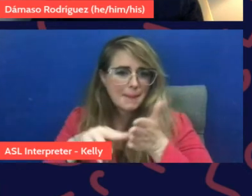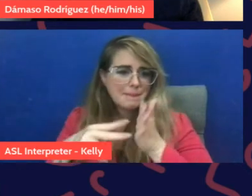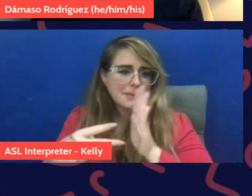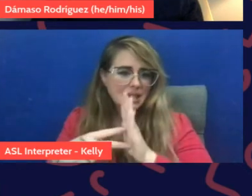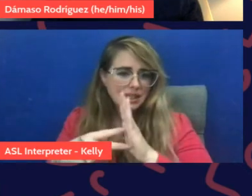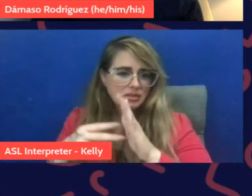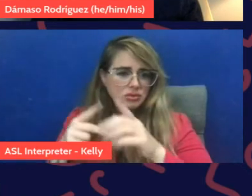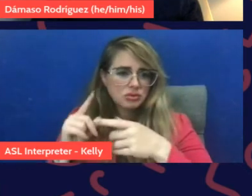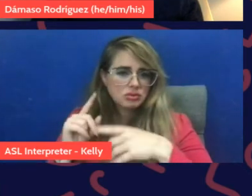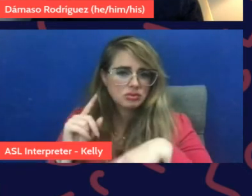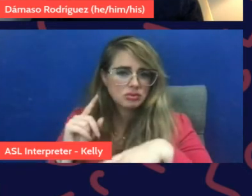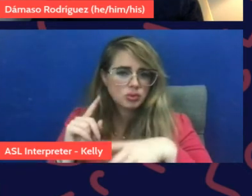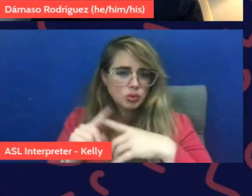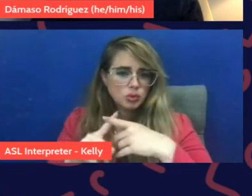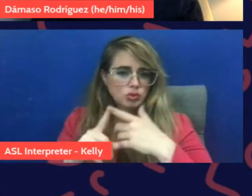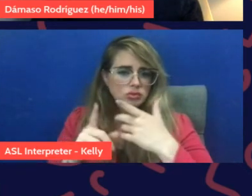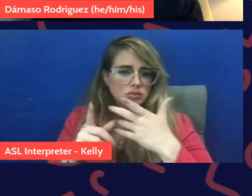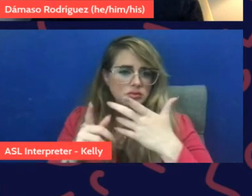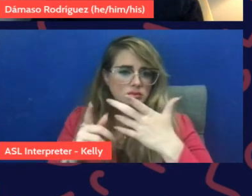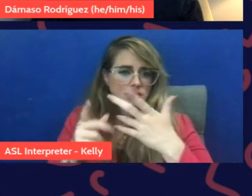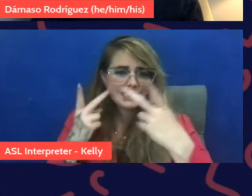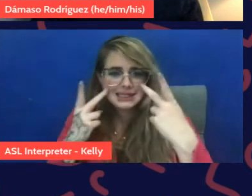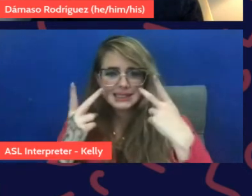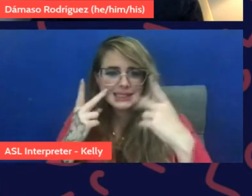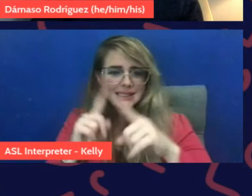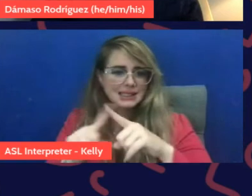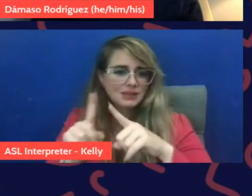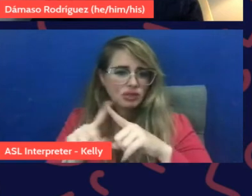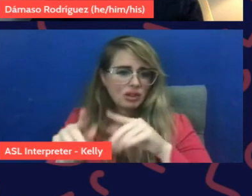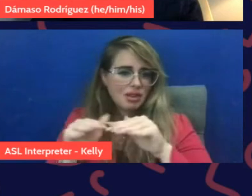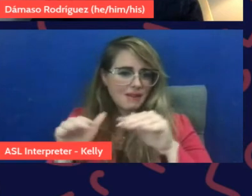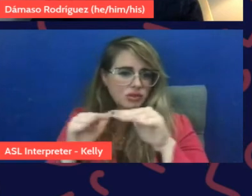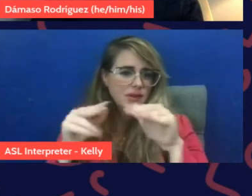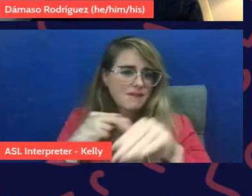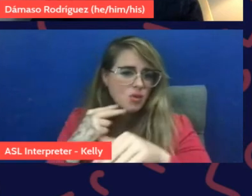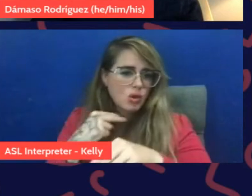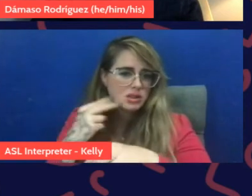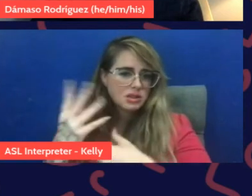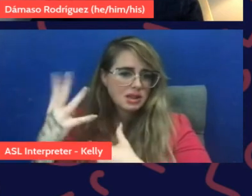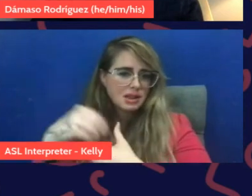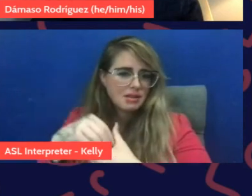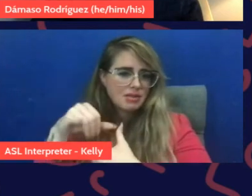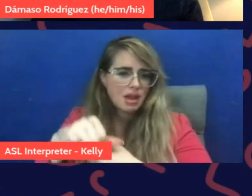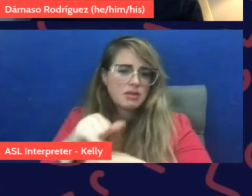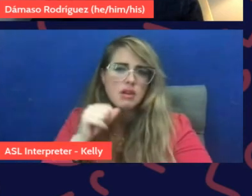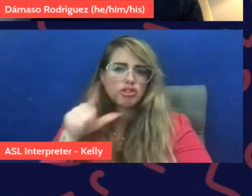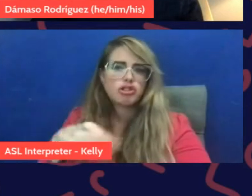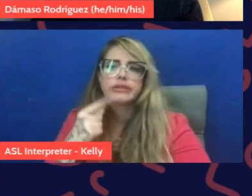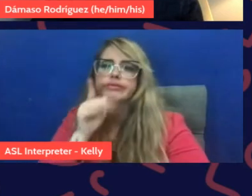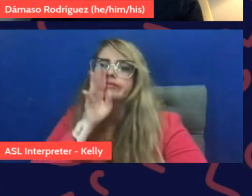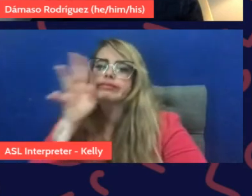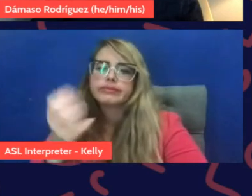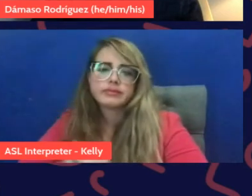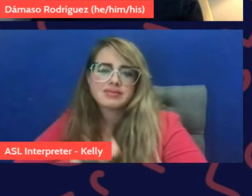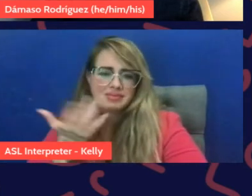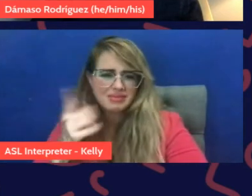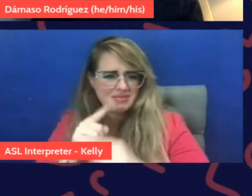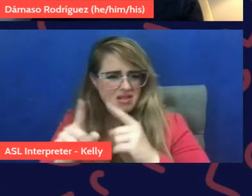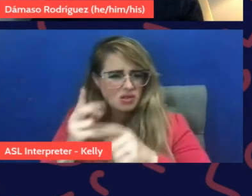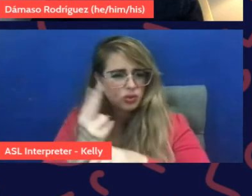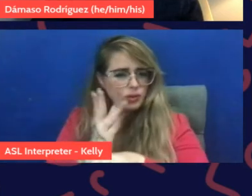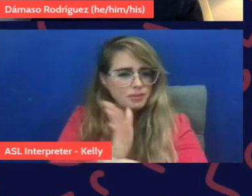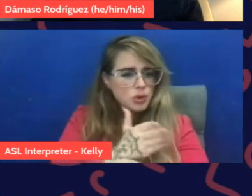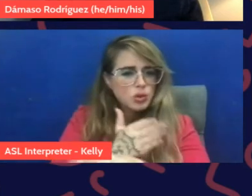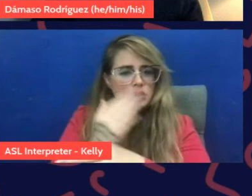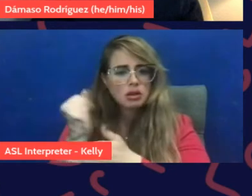invite different registers of voice into the making space, right? That sometimes